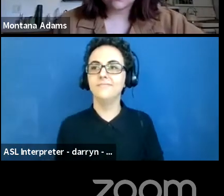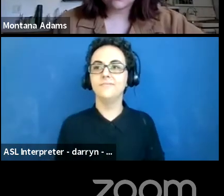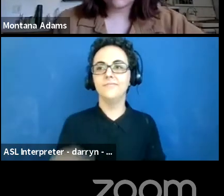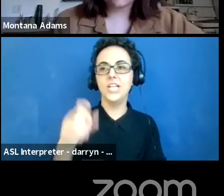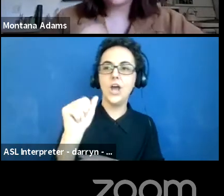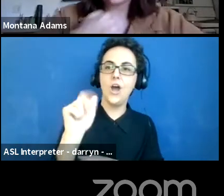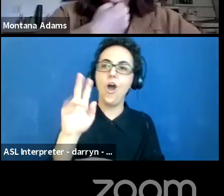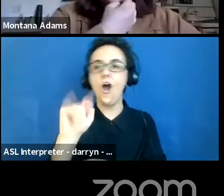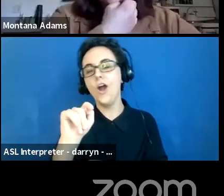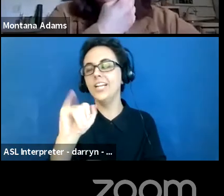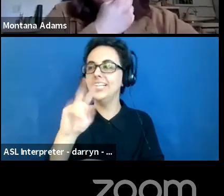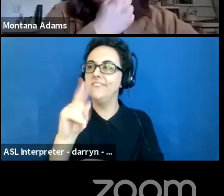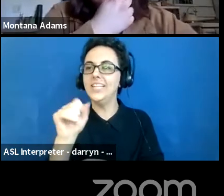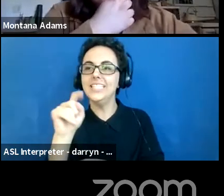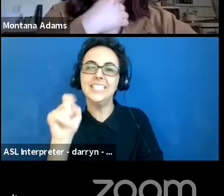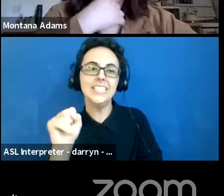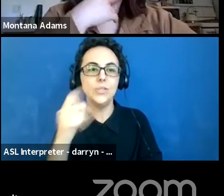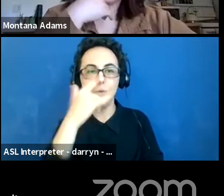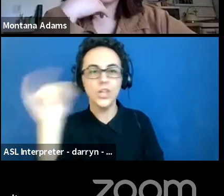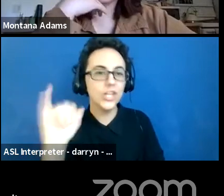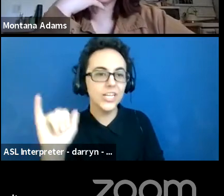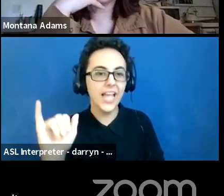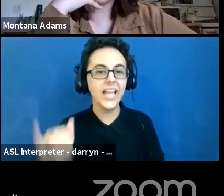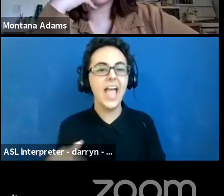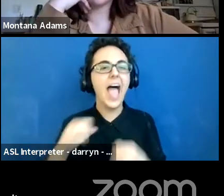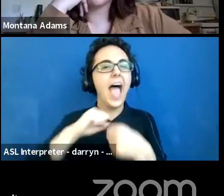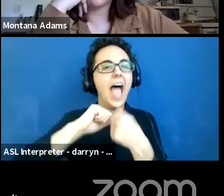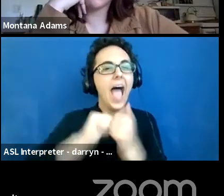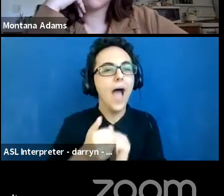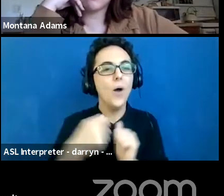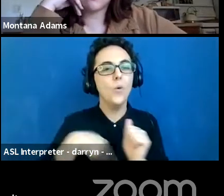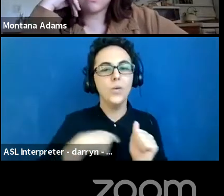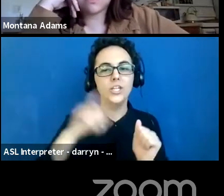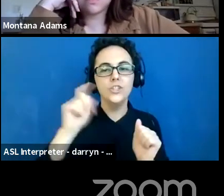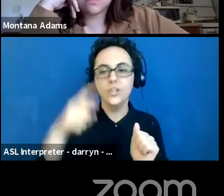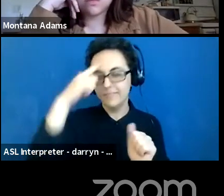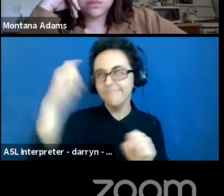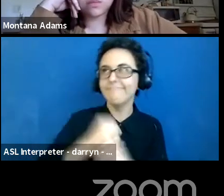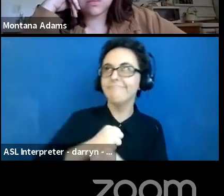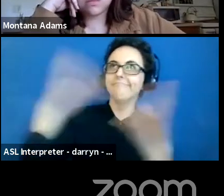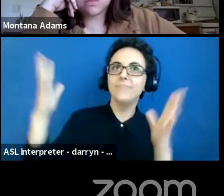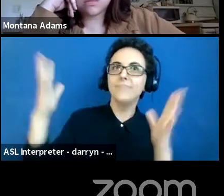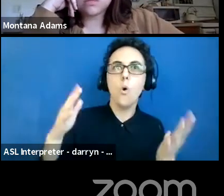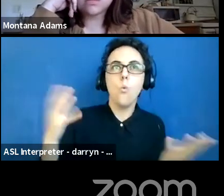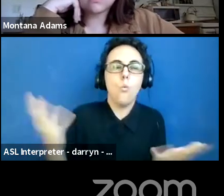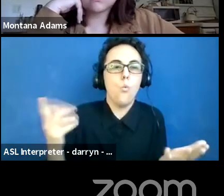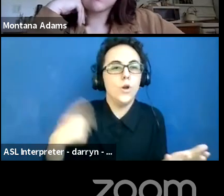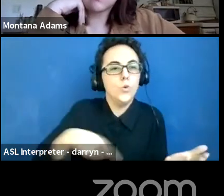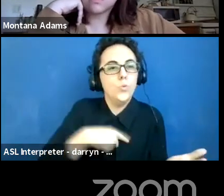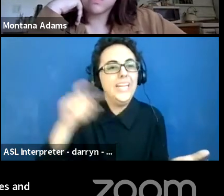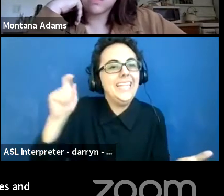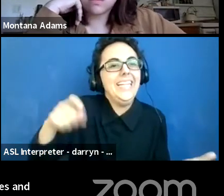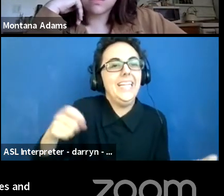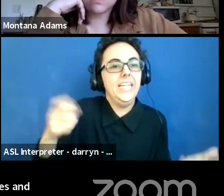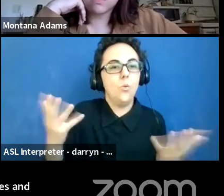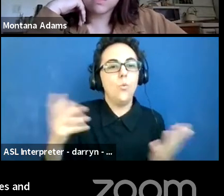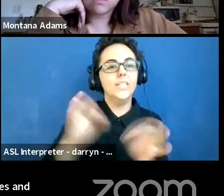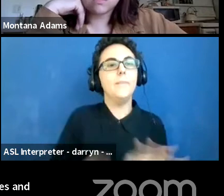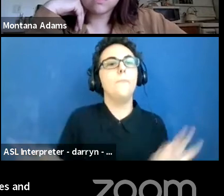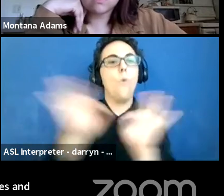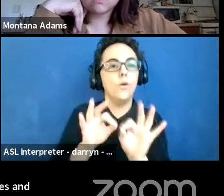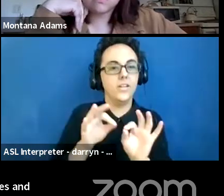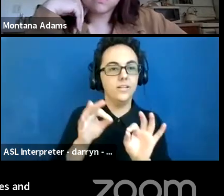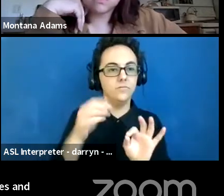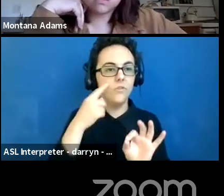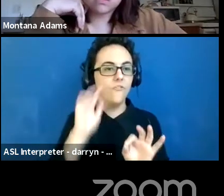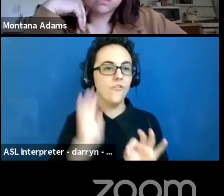And what does theater need to be? What is crucial for us and our communities and our needs? So the first question I want to